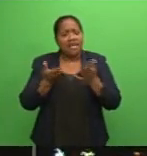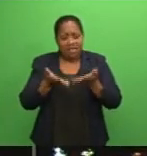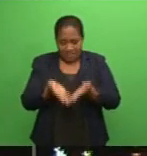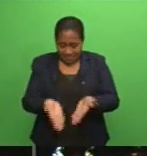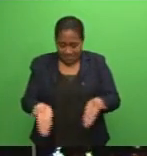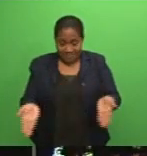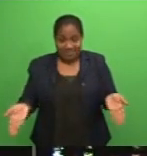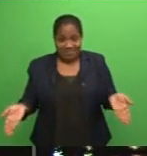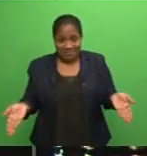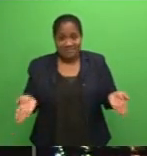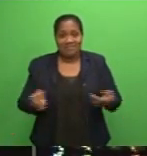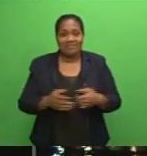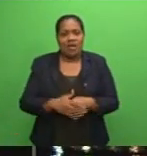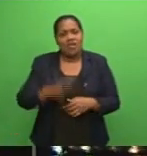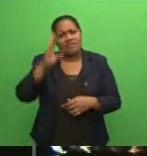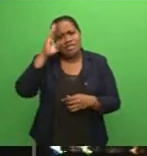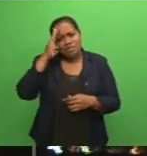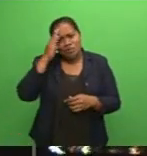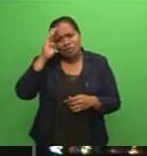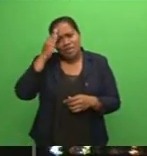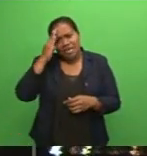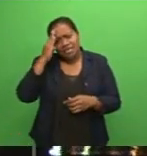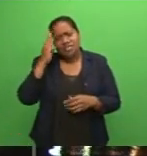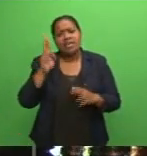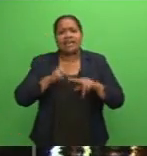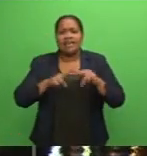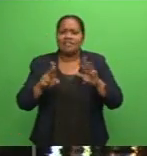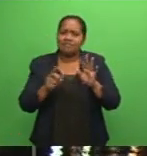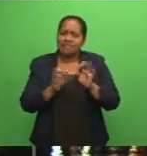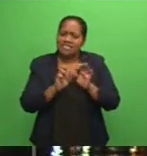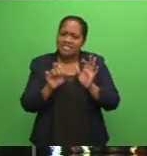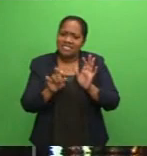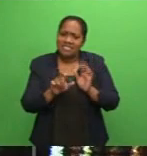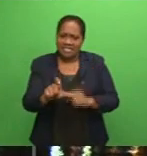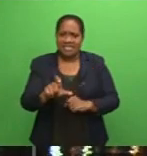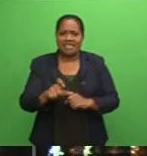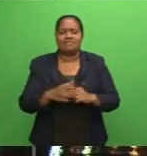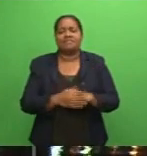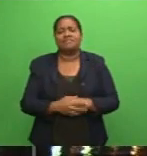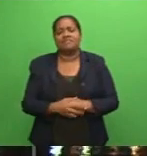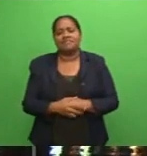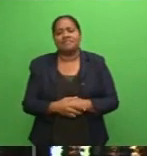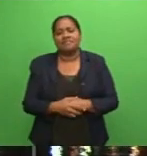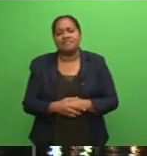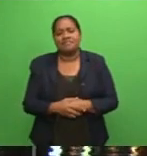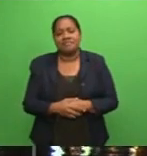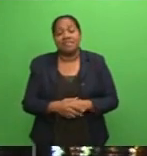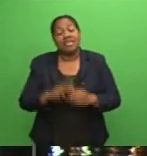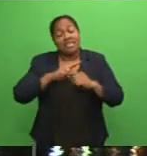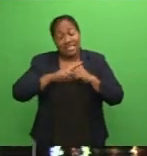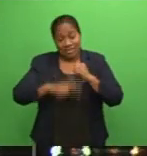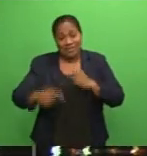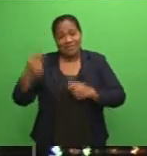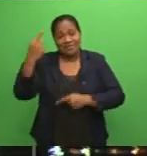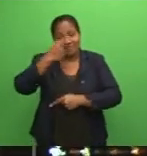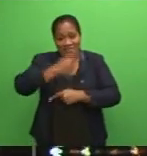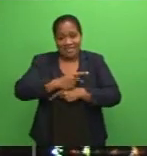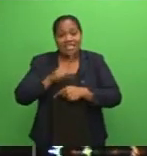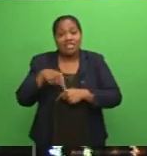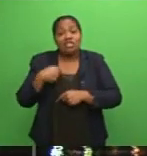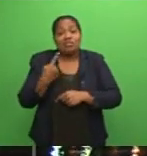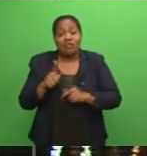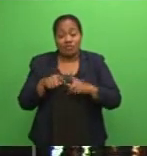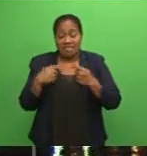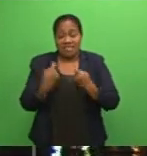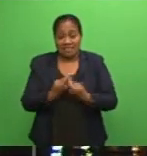fbcnews@fbc.com.fj via Facebook page FBC News and our Twitter page at FBC_news. That's your news for tonight. Until tomorrow from the team and I,